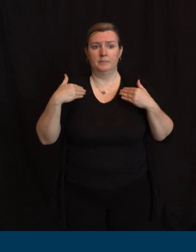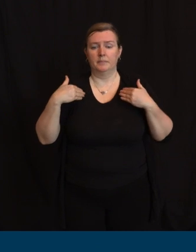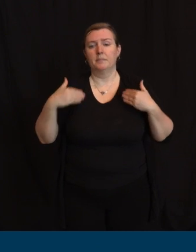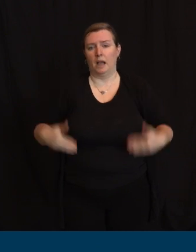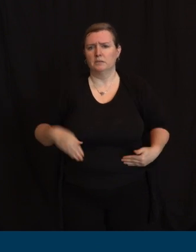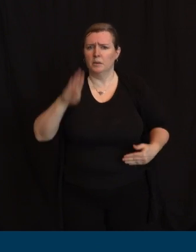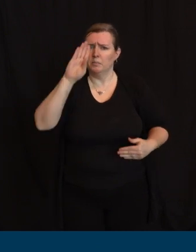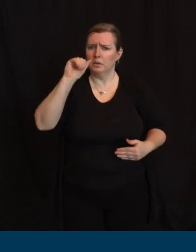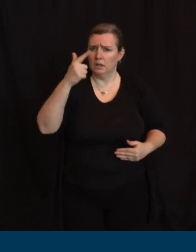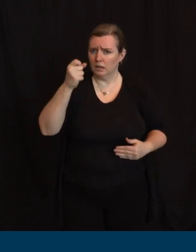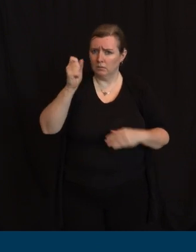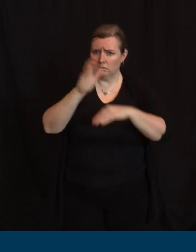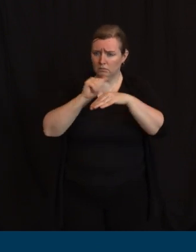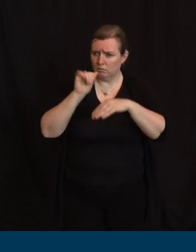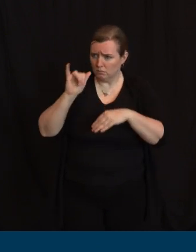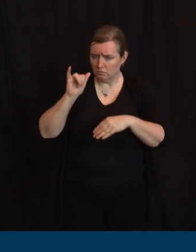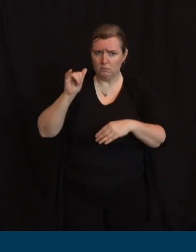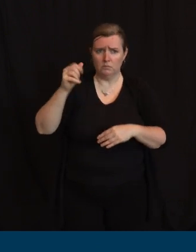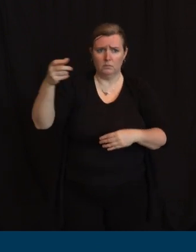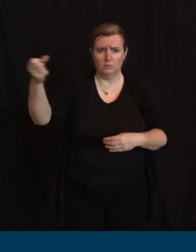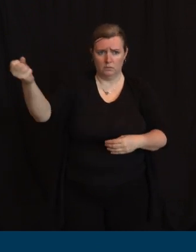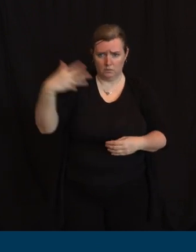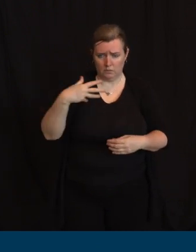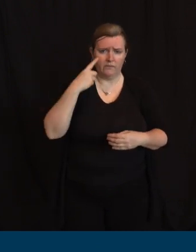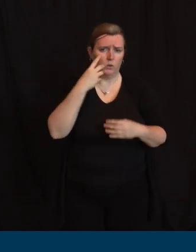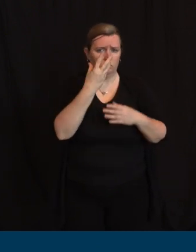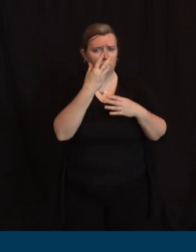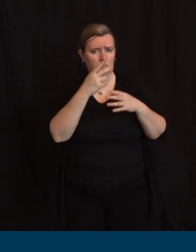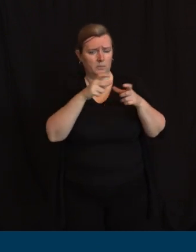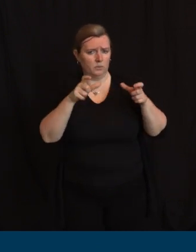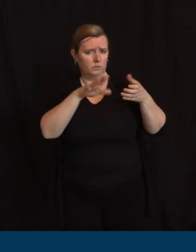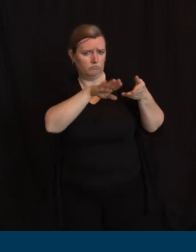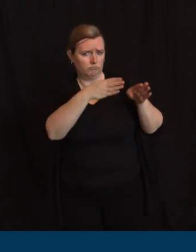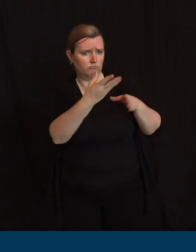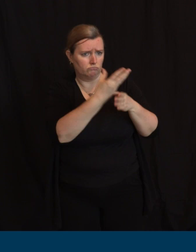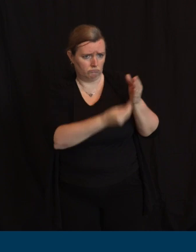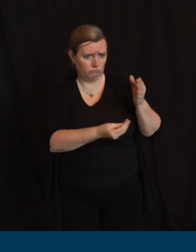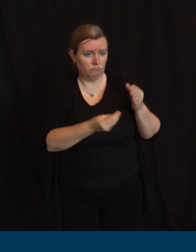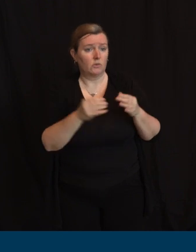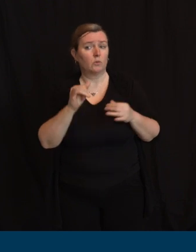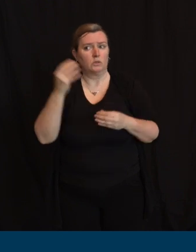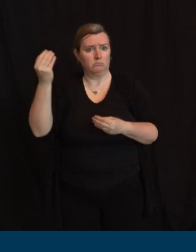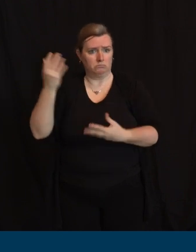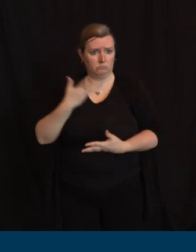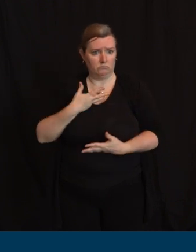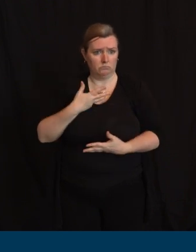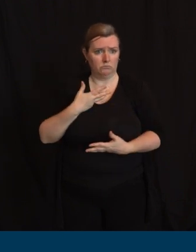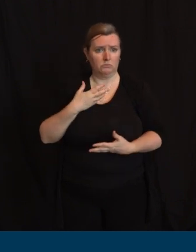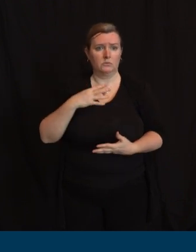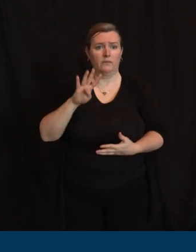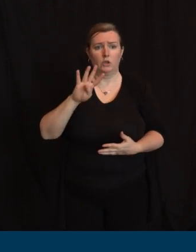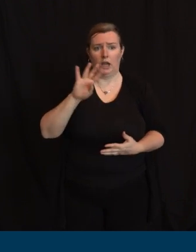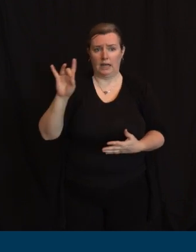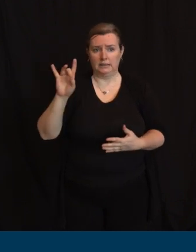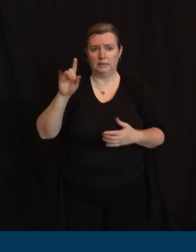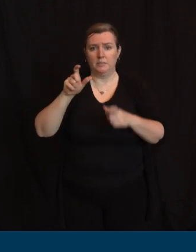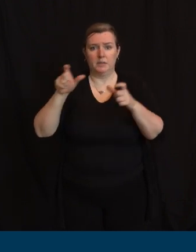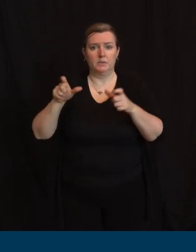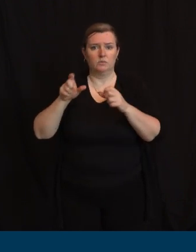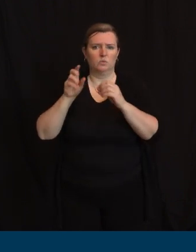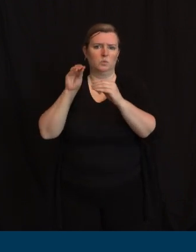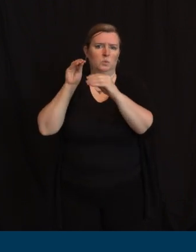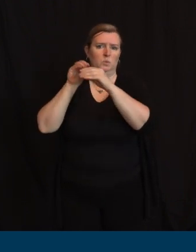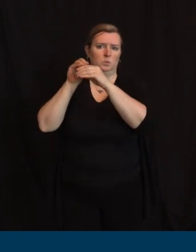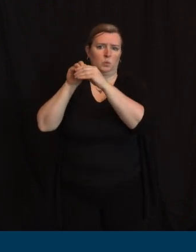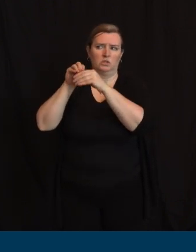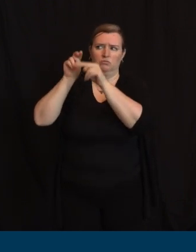residents, and it was also reported that there were 28 bodies being stored in that facility.